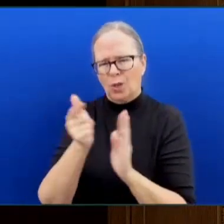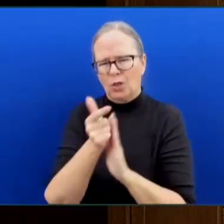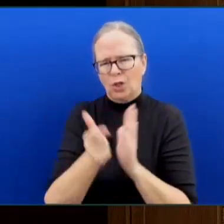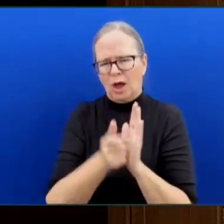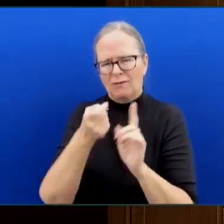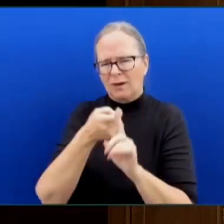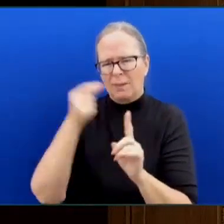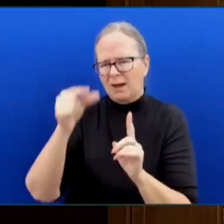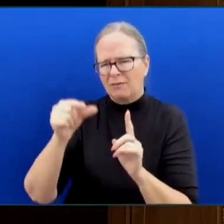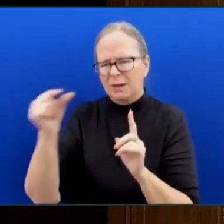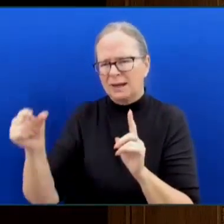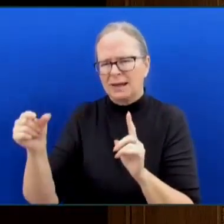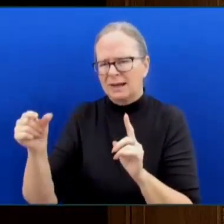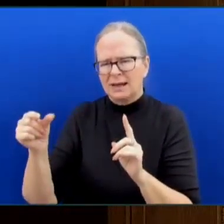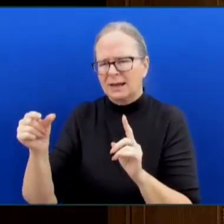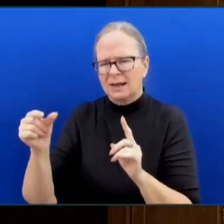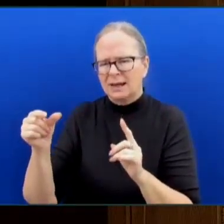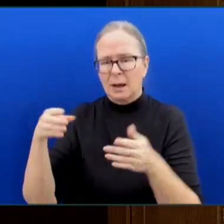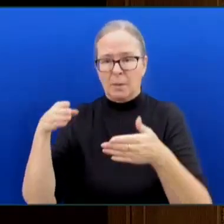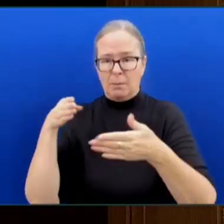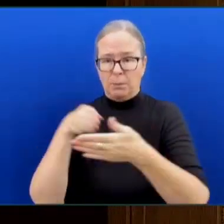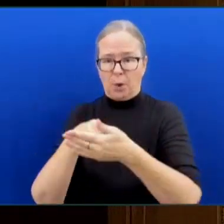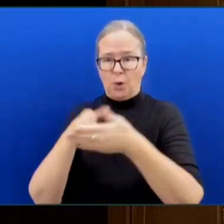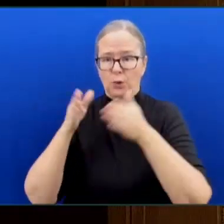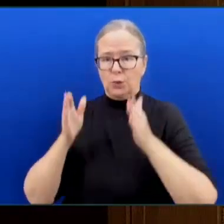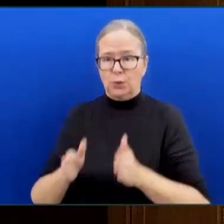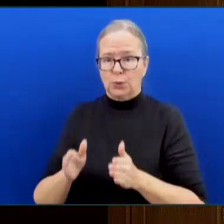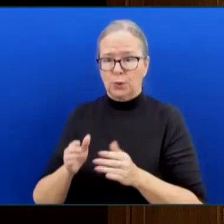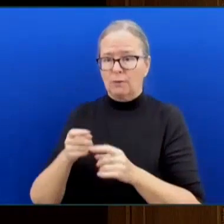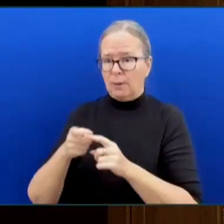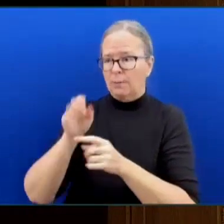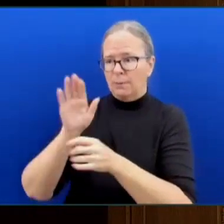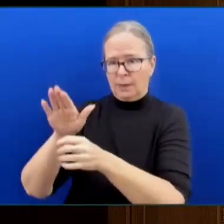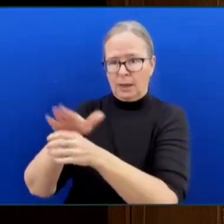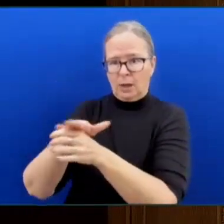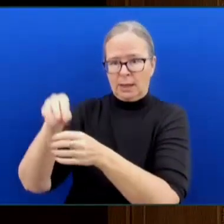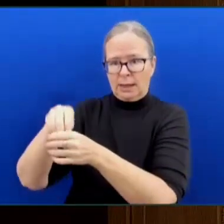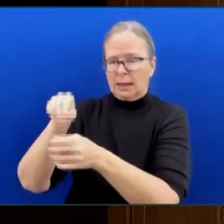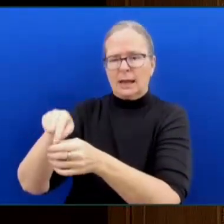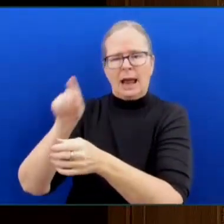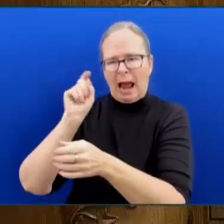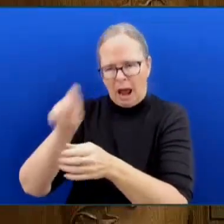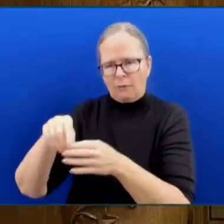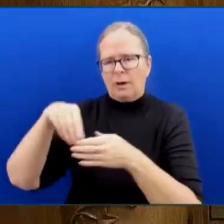that a special prosecutor has been appointed, and if not, why not?